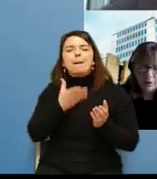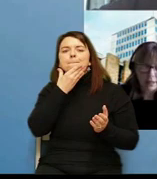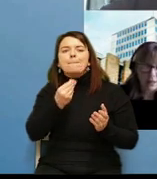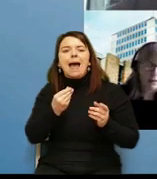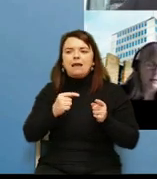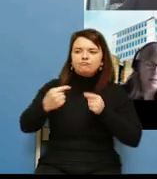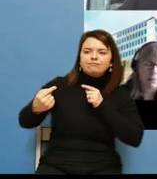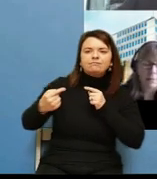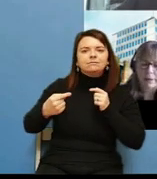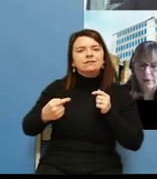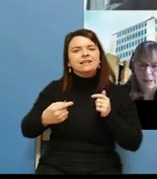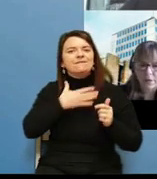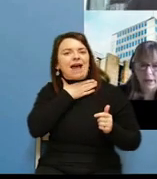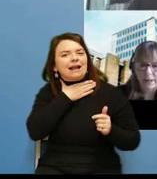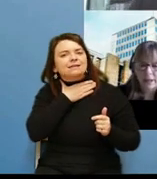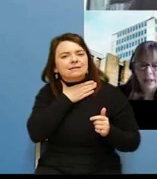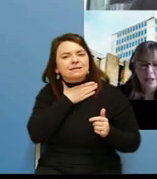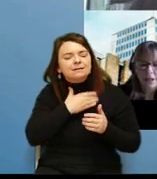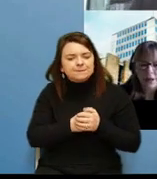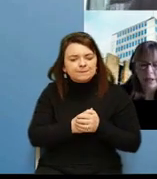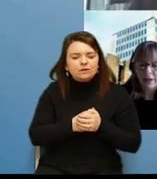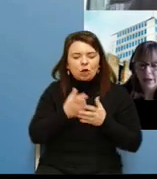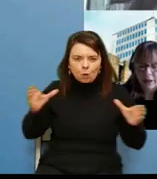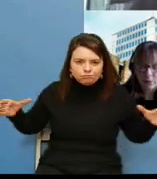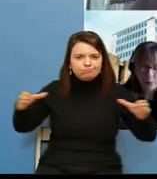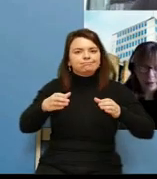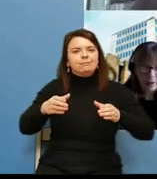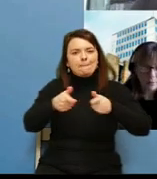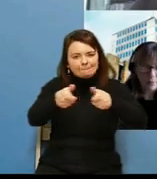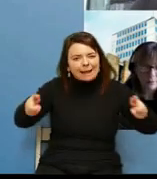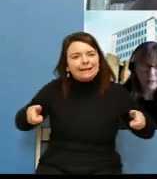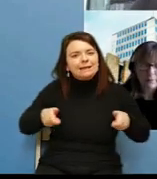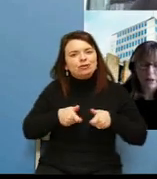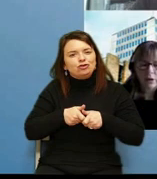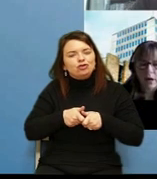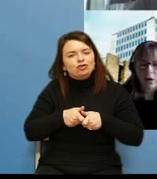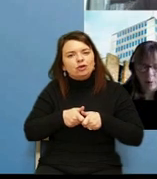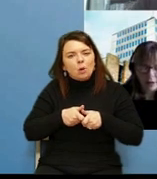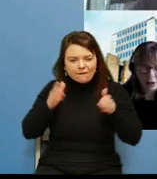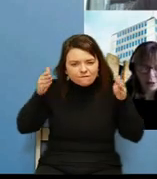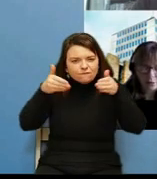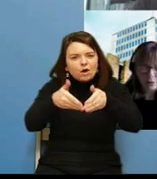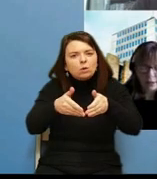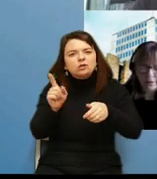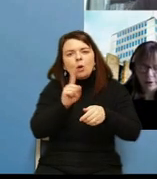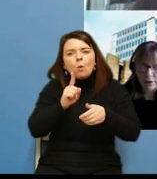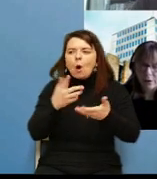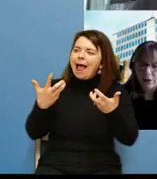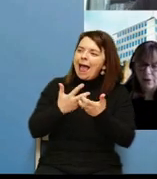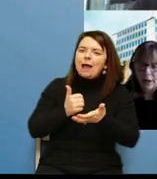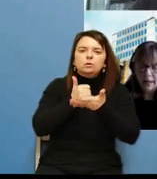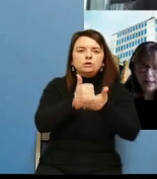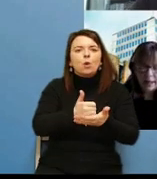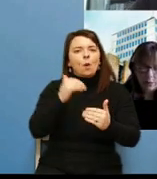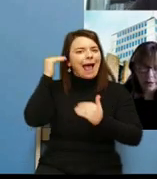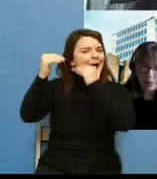World offer, and things like Man versus Fat. So together it would be a whole package that would really focus